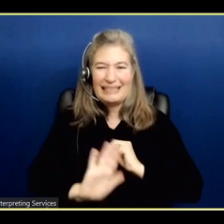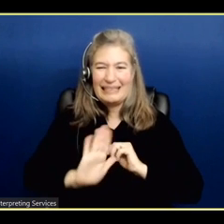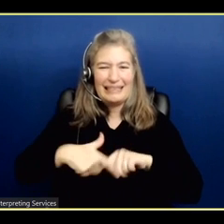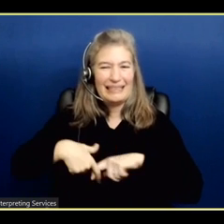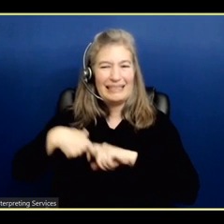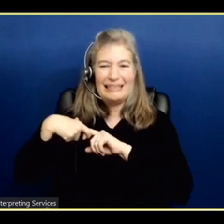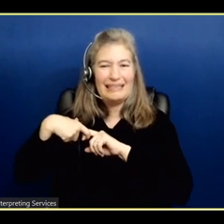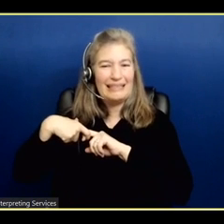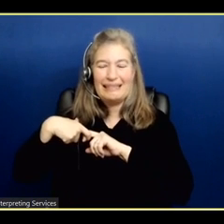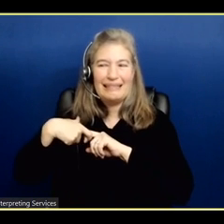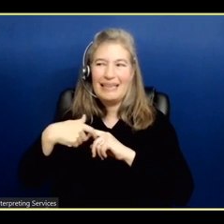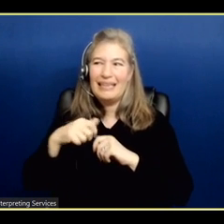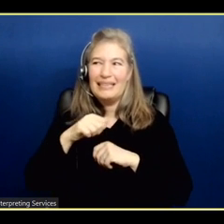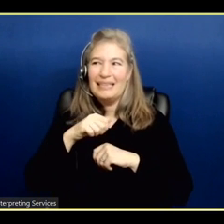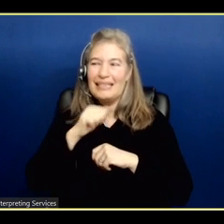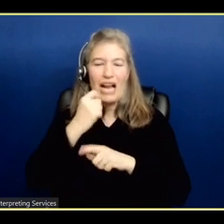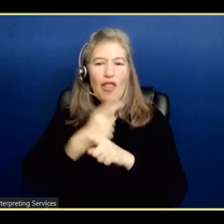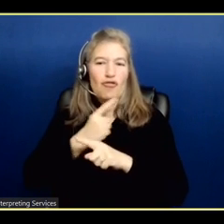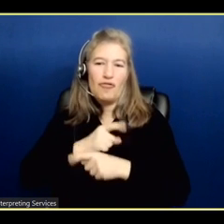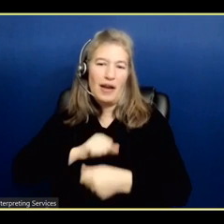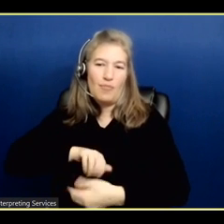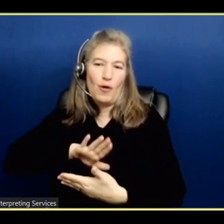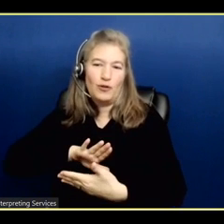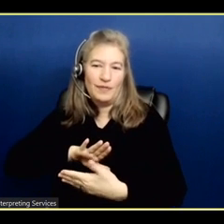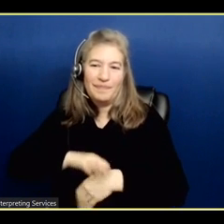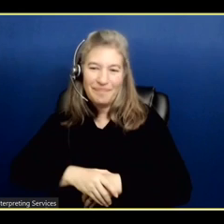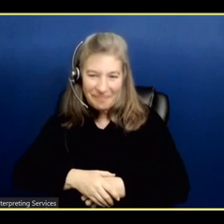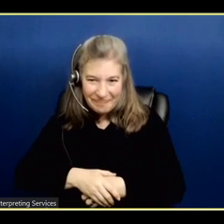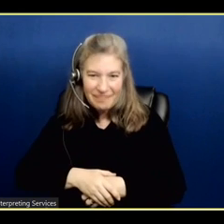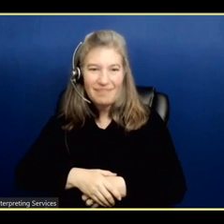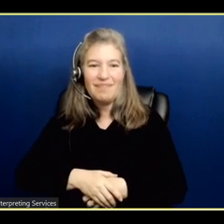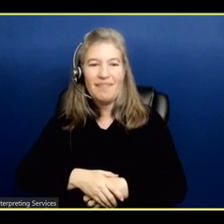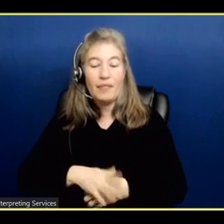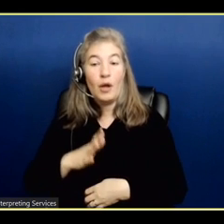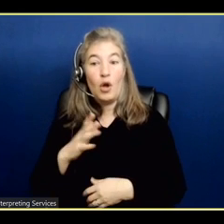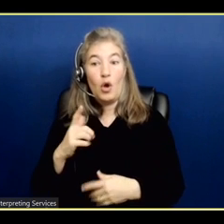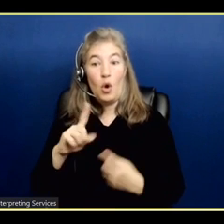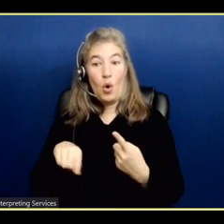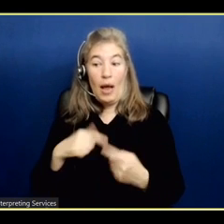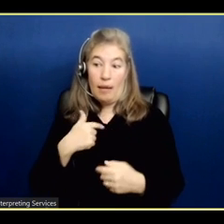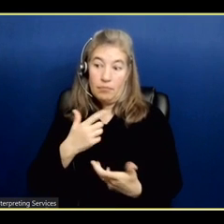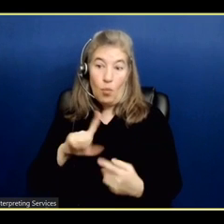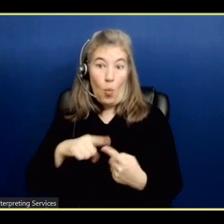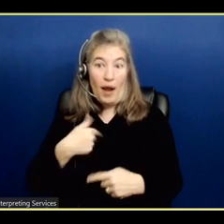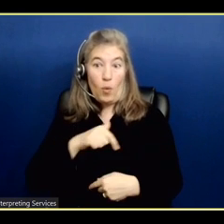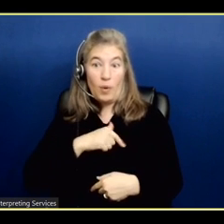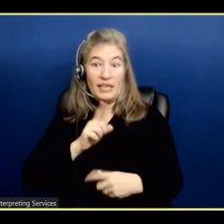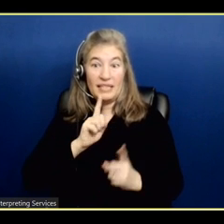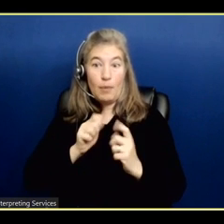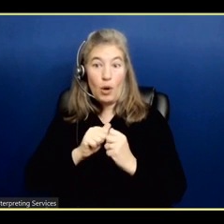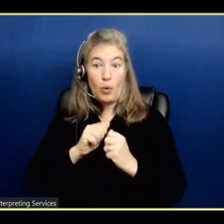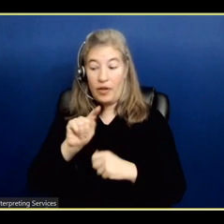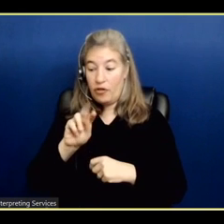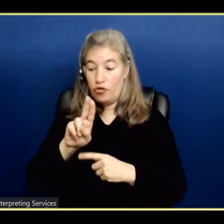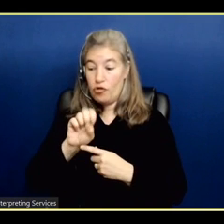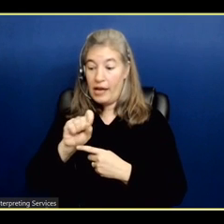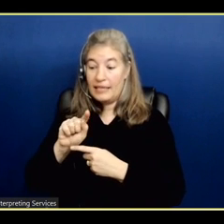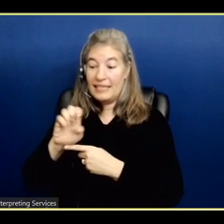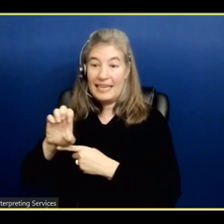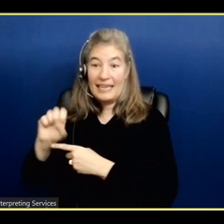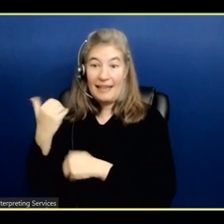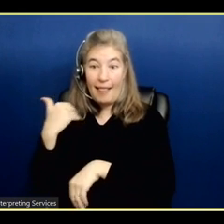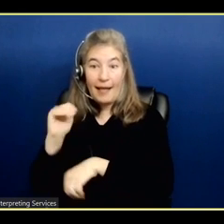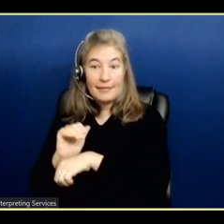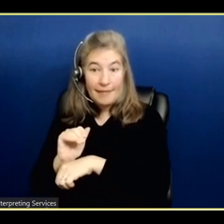is just the wrong tack to take. And I'm glad to say that when we spoke with our trustees last night, you know, we